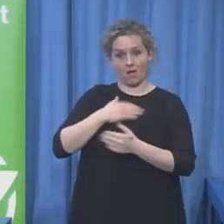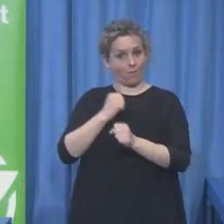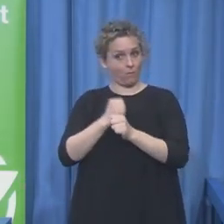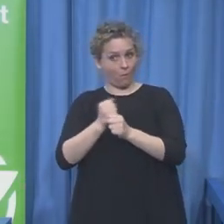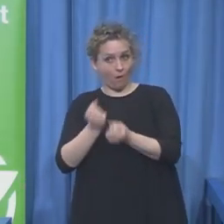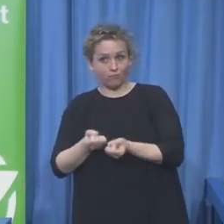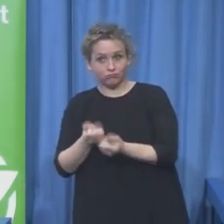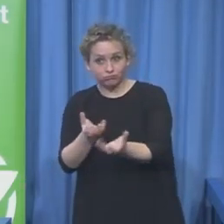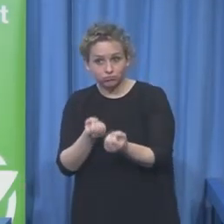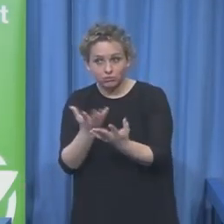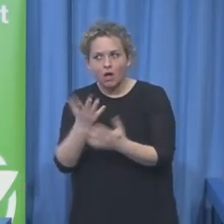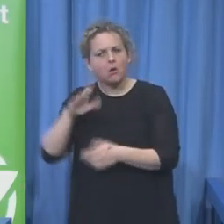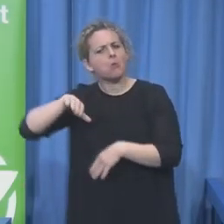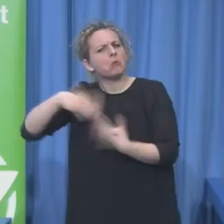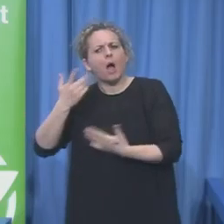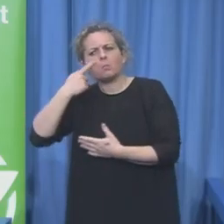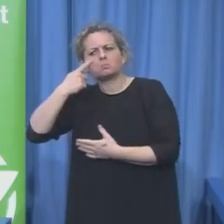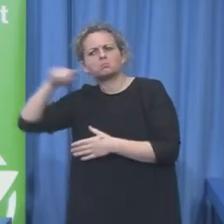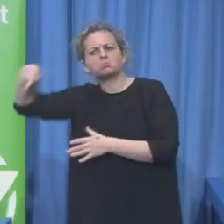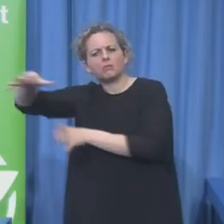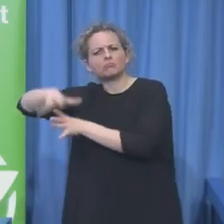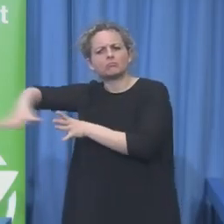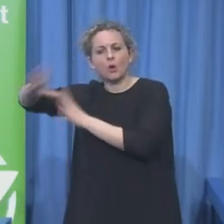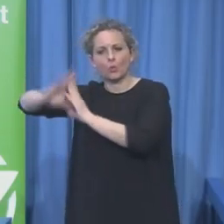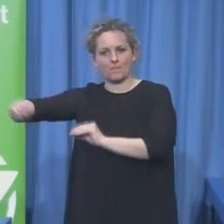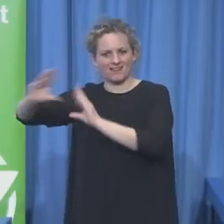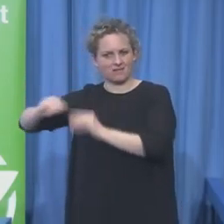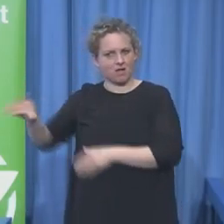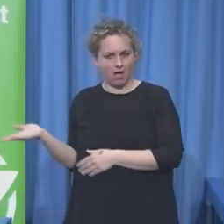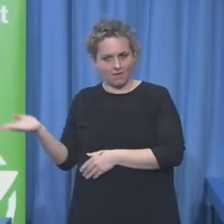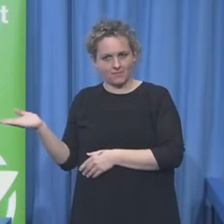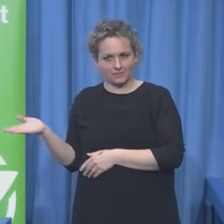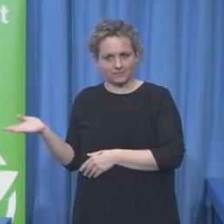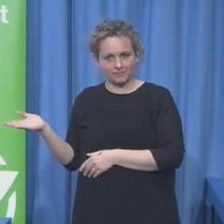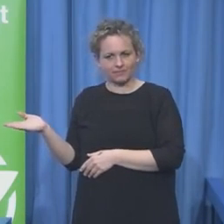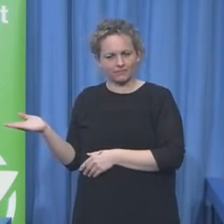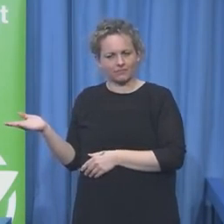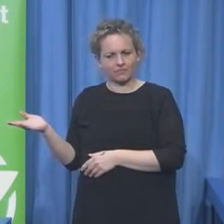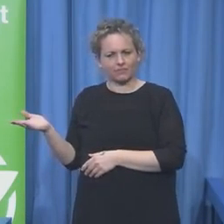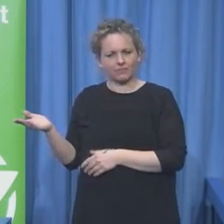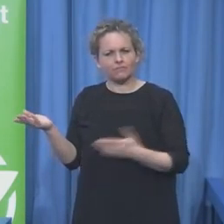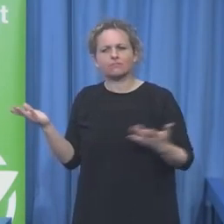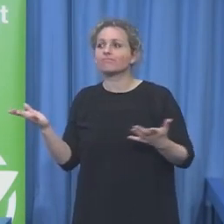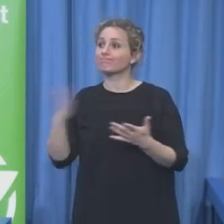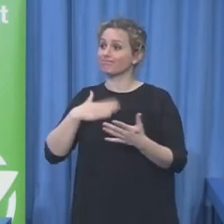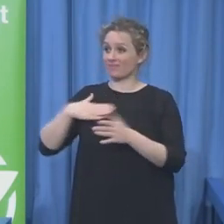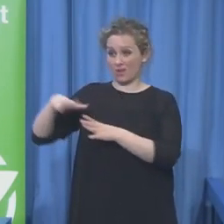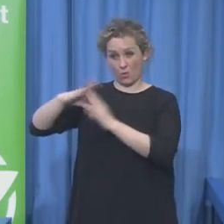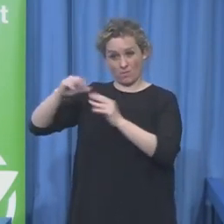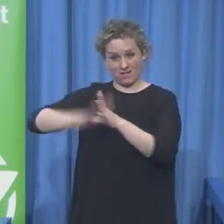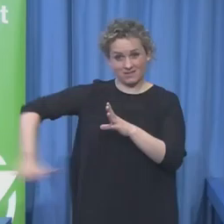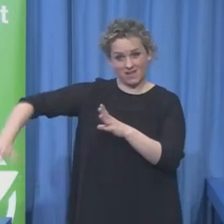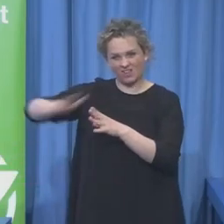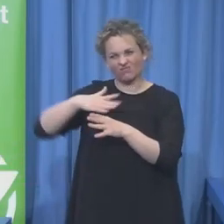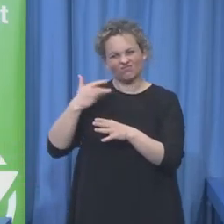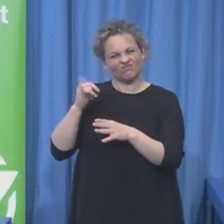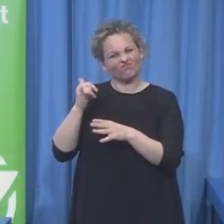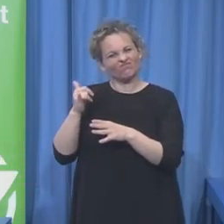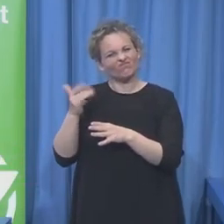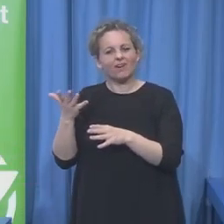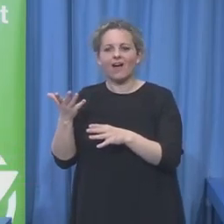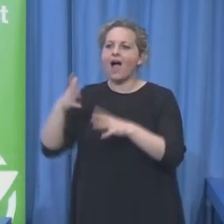Romania, related very much with deinstitutionalization, By the way, you mentioned about big institution in